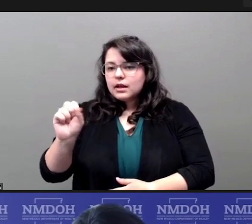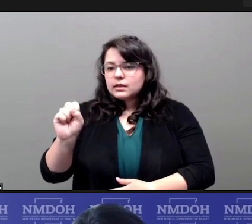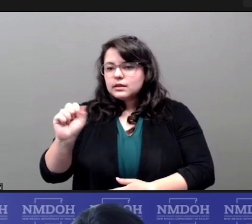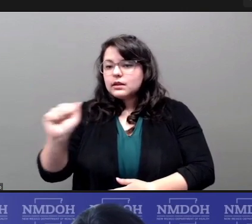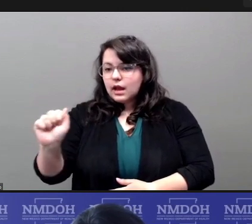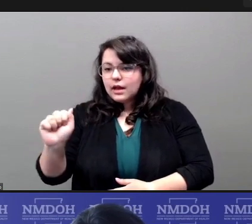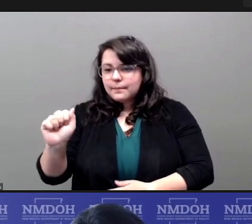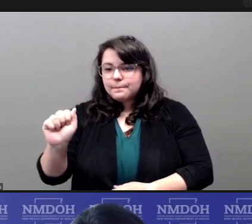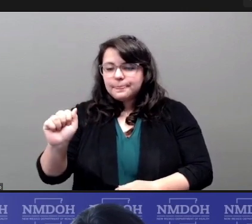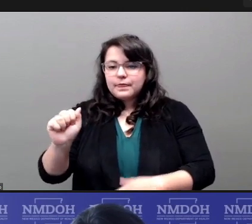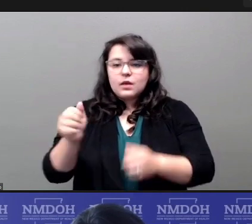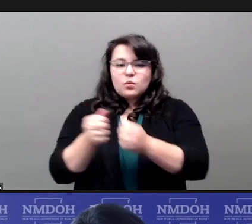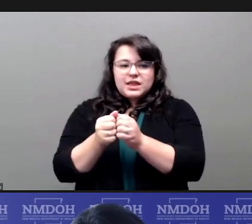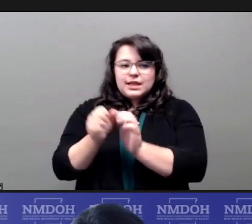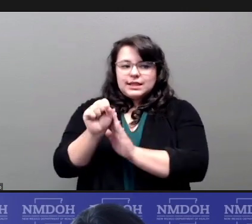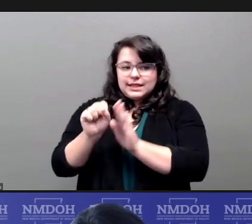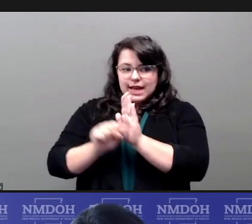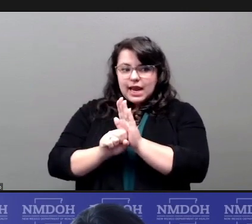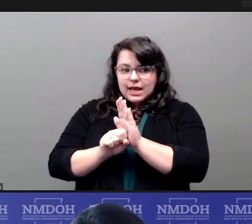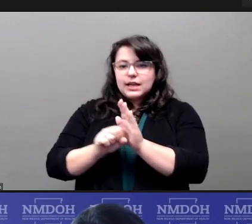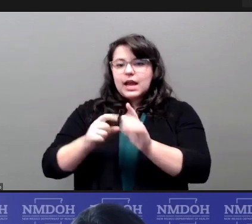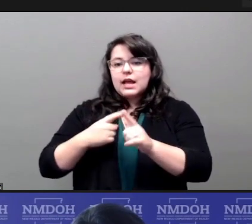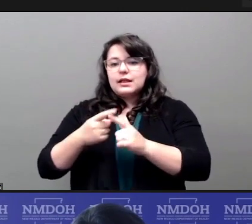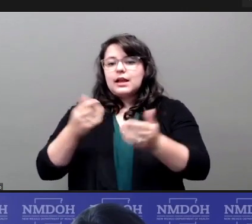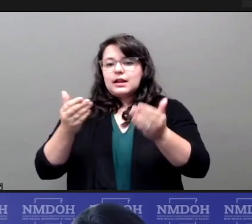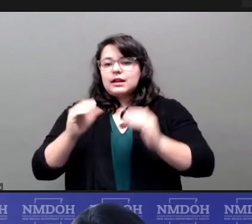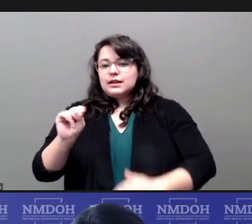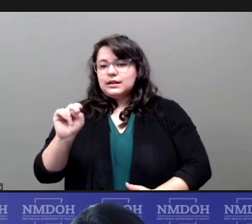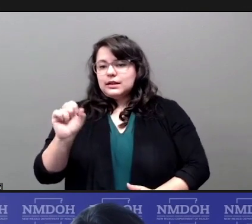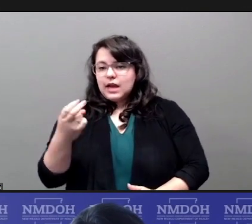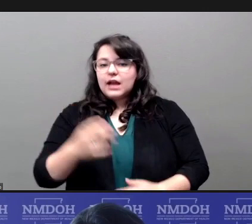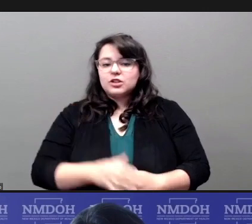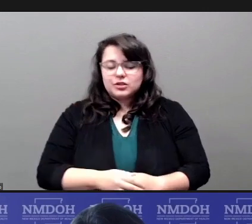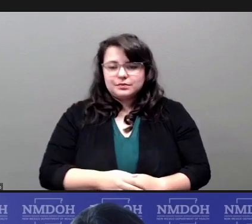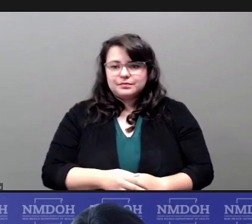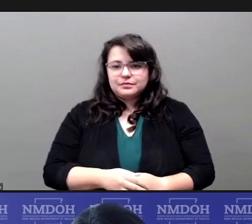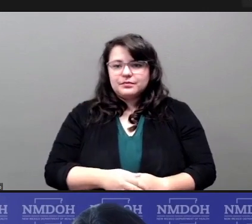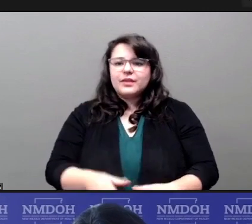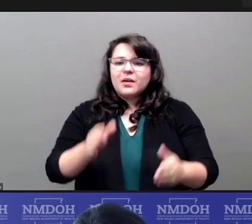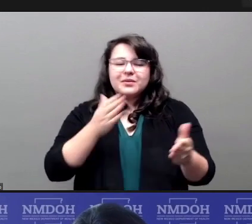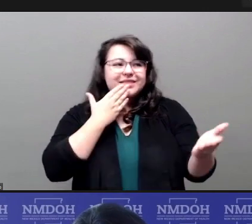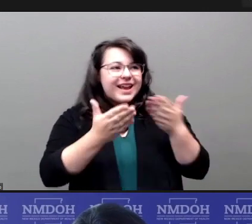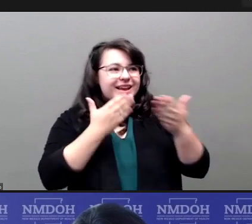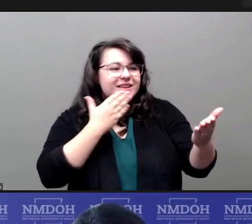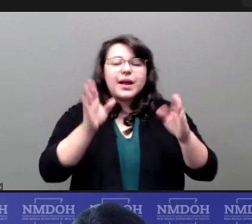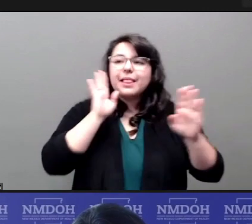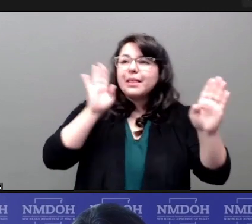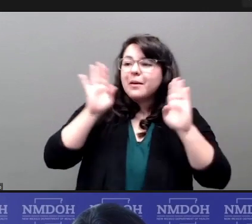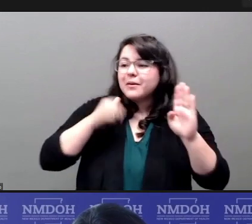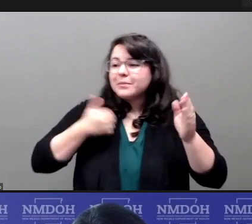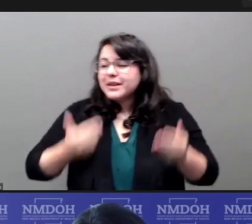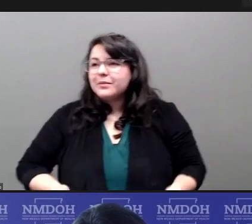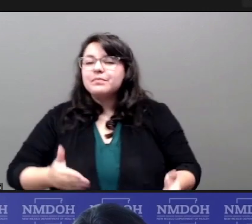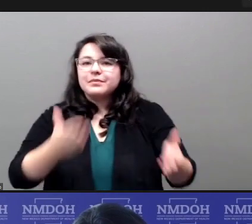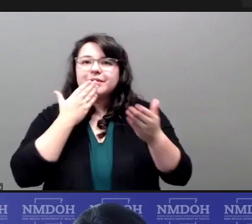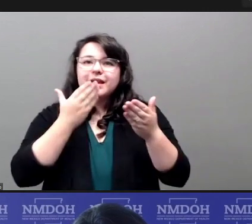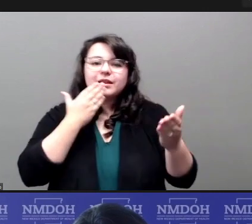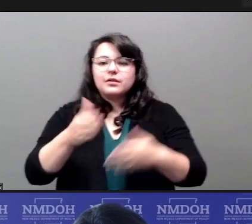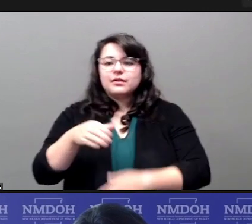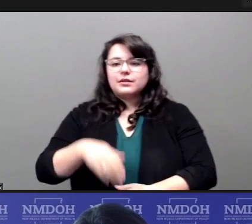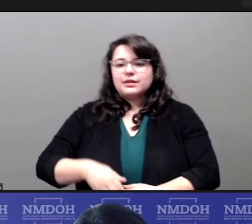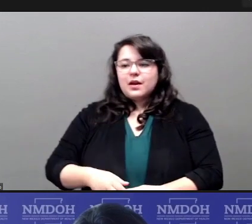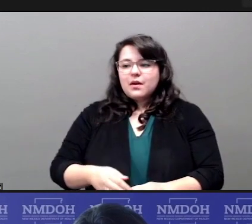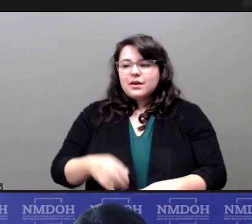KUNM. Well, Algernon, thank you. there you are. Yes, hello. Thank you. Yeah, it's the Deming Headlight